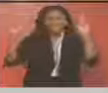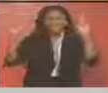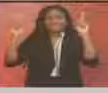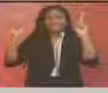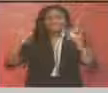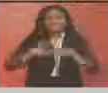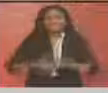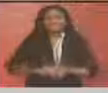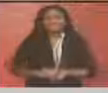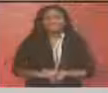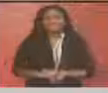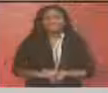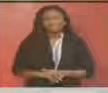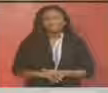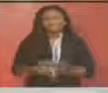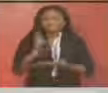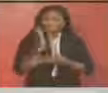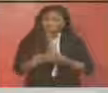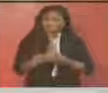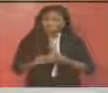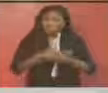What are some of the constraints?